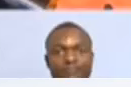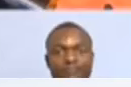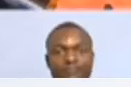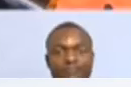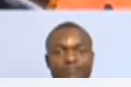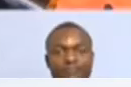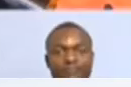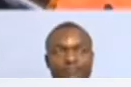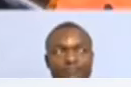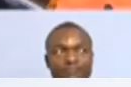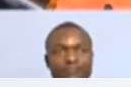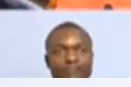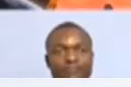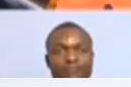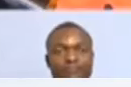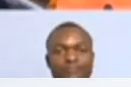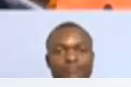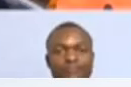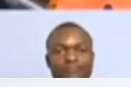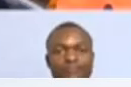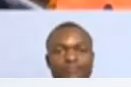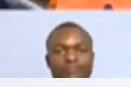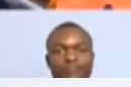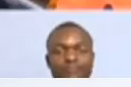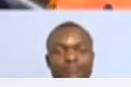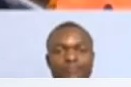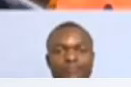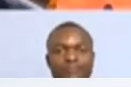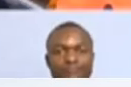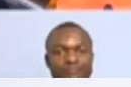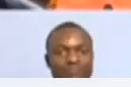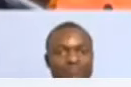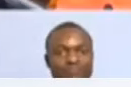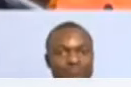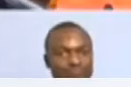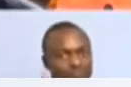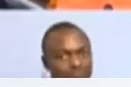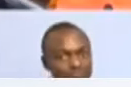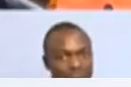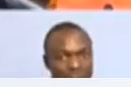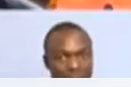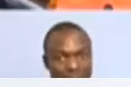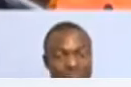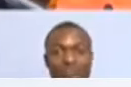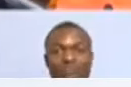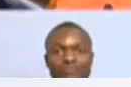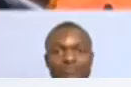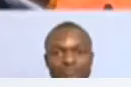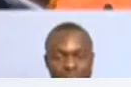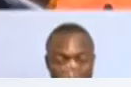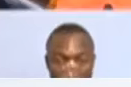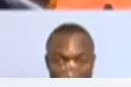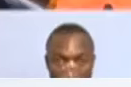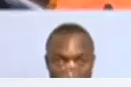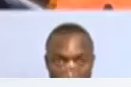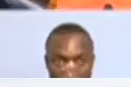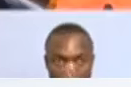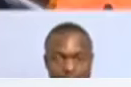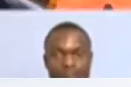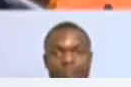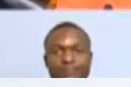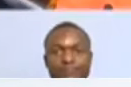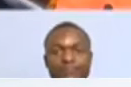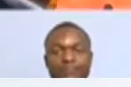Again, patient health worker ratio must continue to come down so that quality of service can go